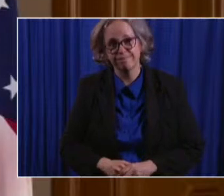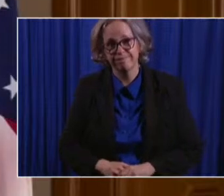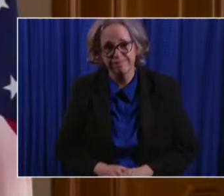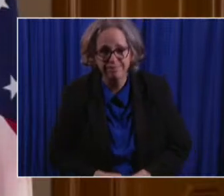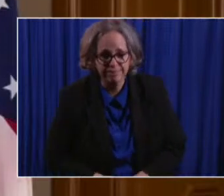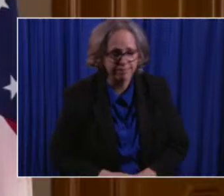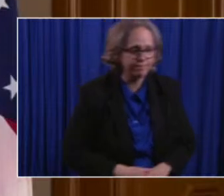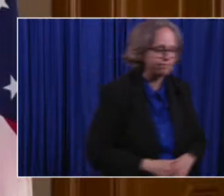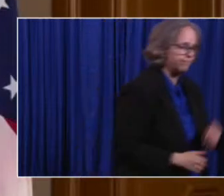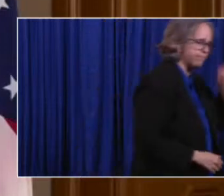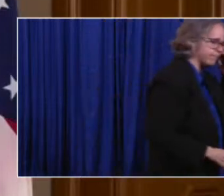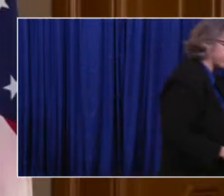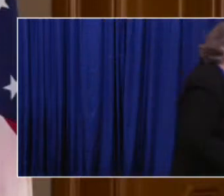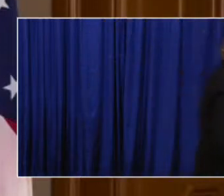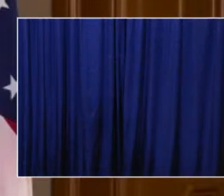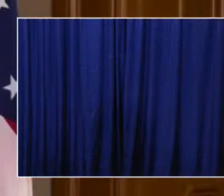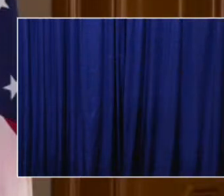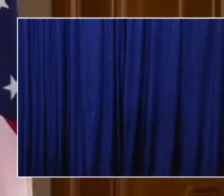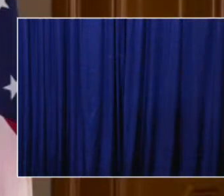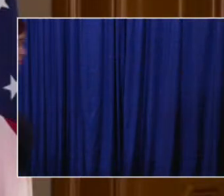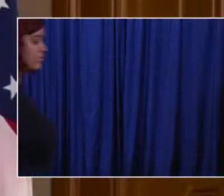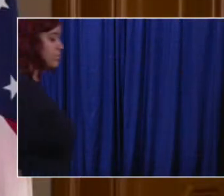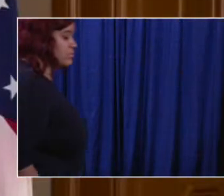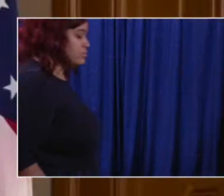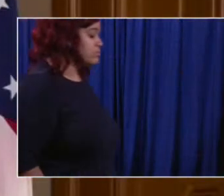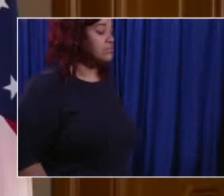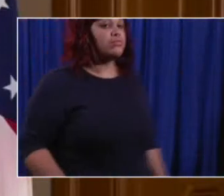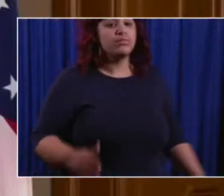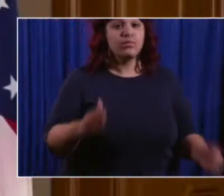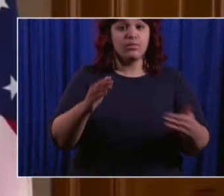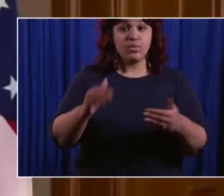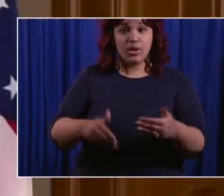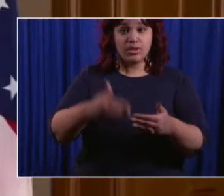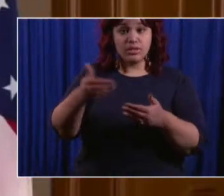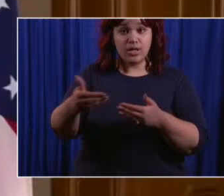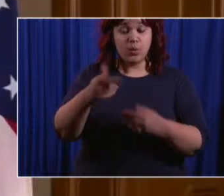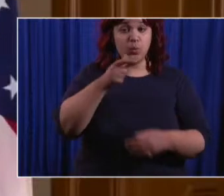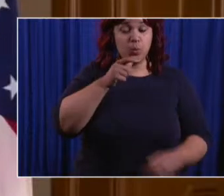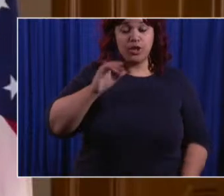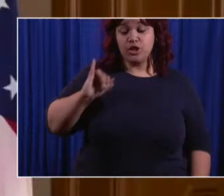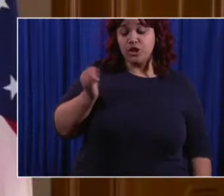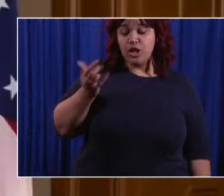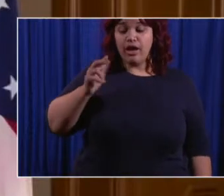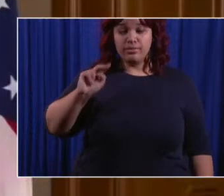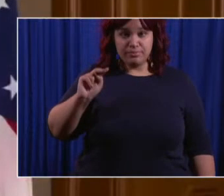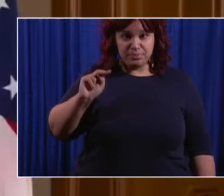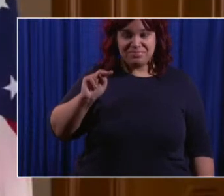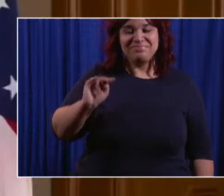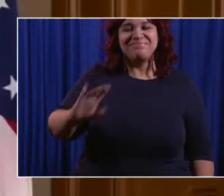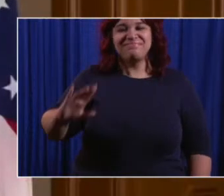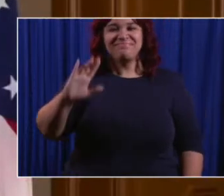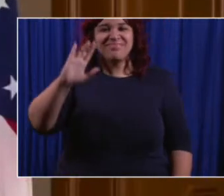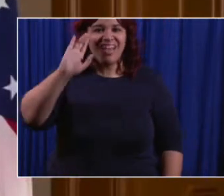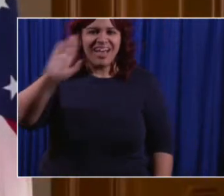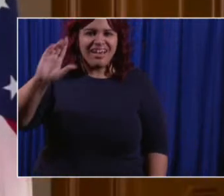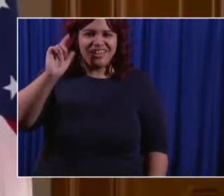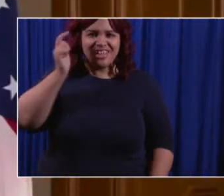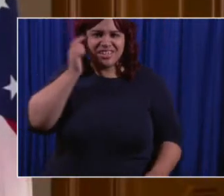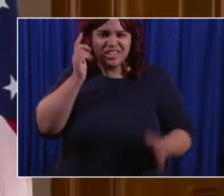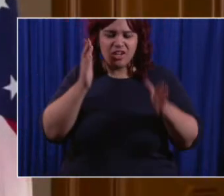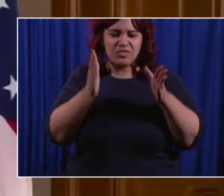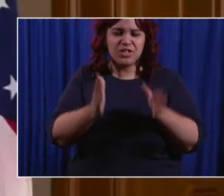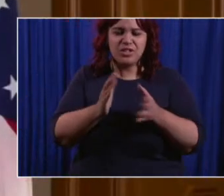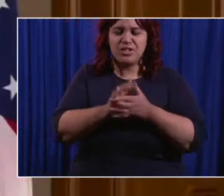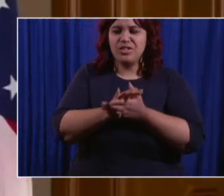Next question is from John Bedell at WHIO in Dayton. Hey, John. Hi, Governor. So I talked to